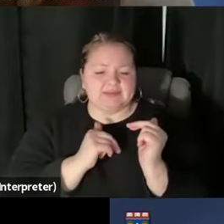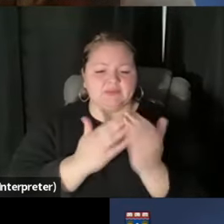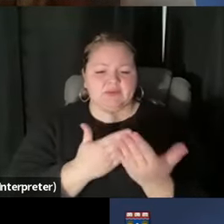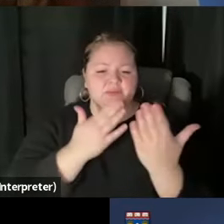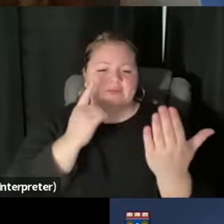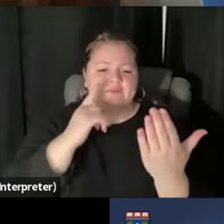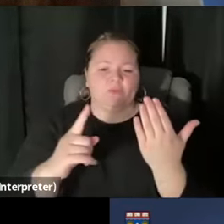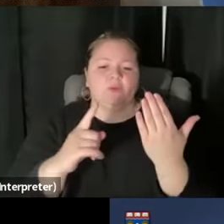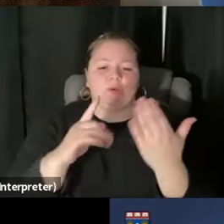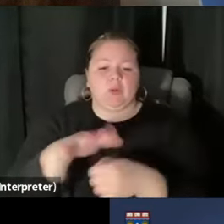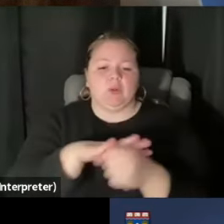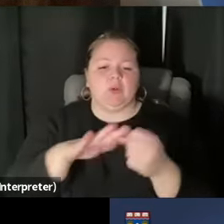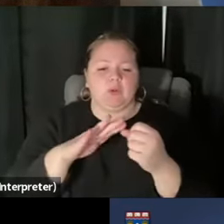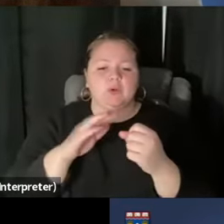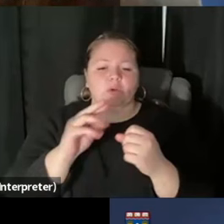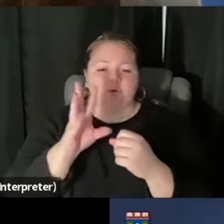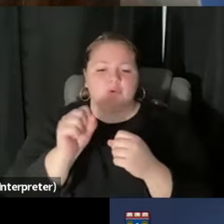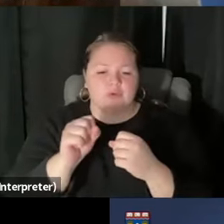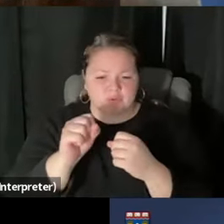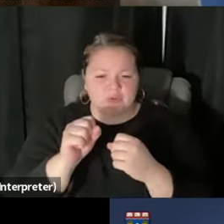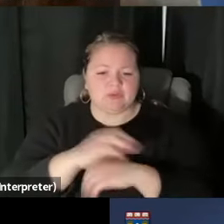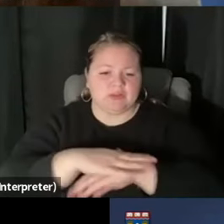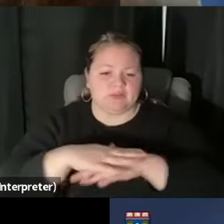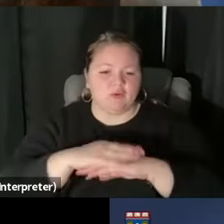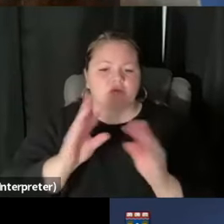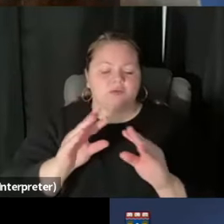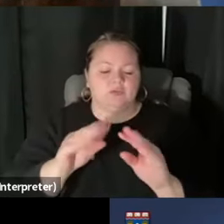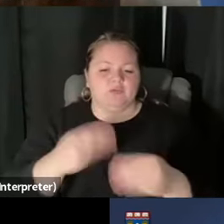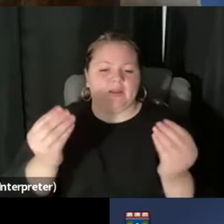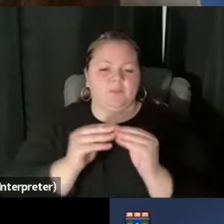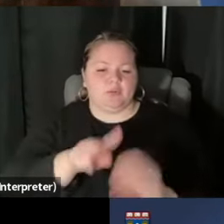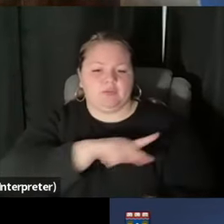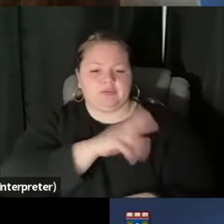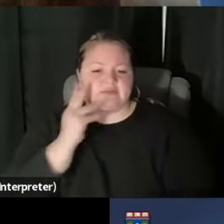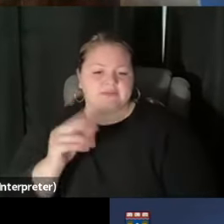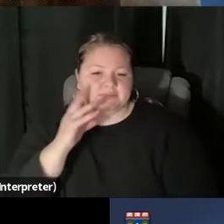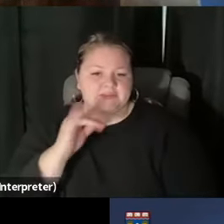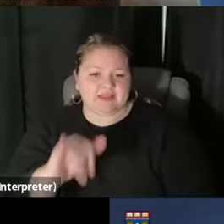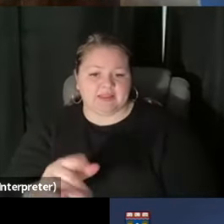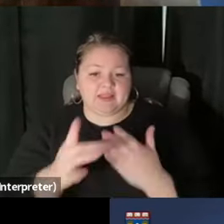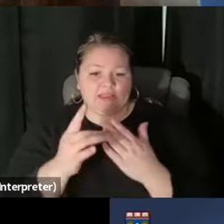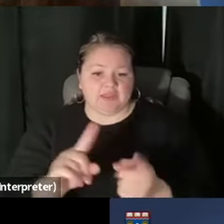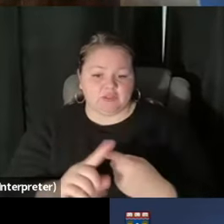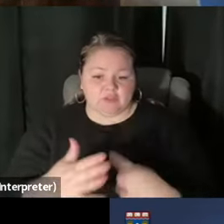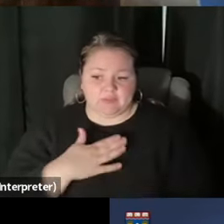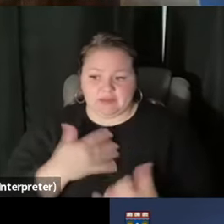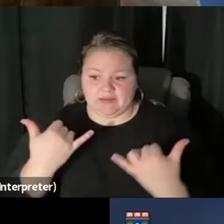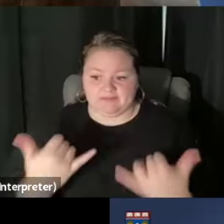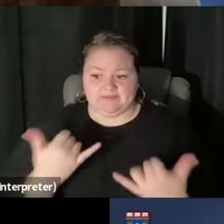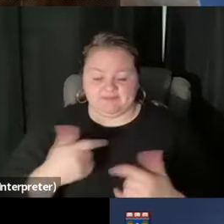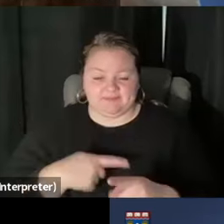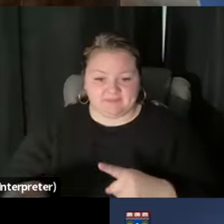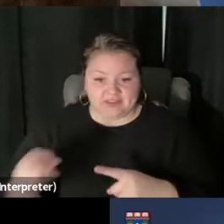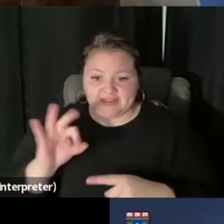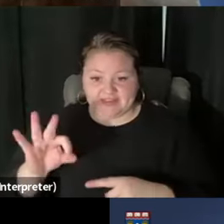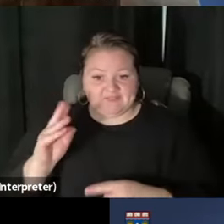personalized news experience on local news platforms. And that's actually what kind of led to where I am today. If probably